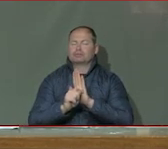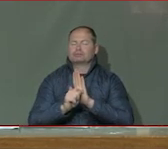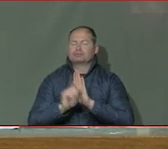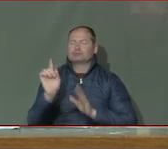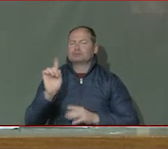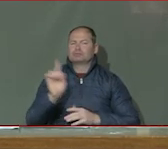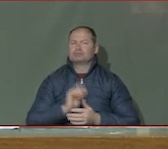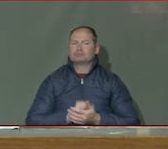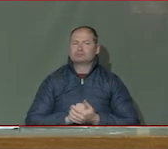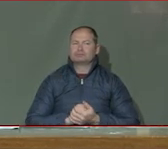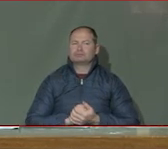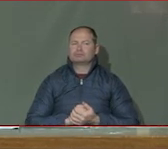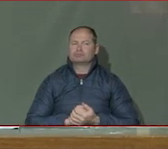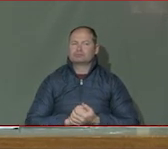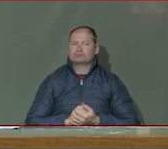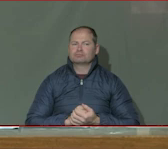genotype